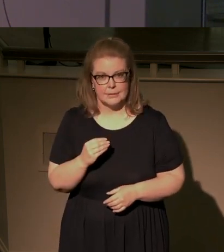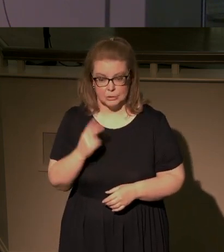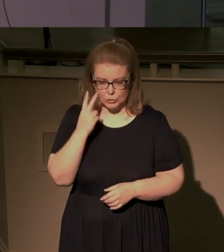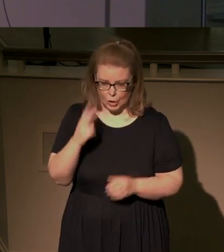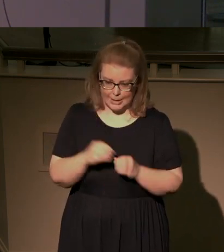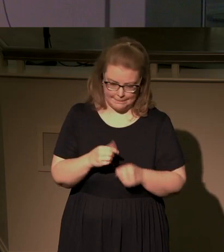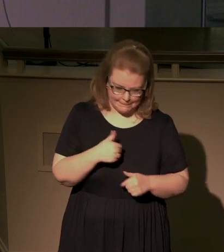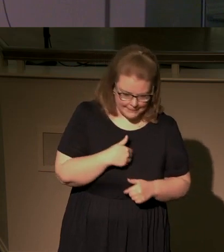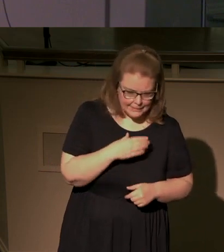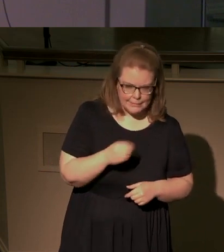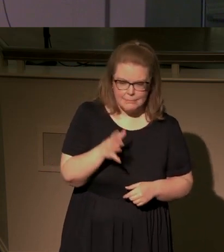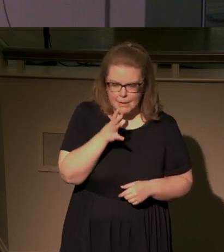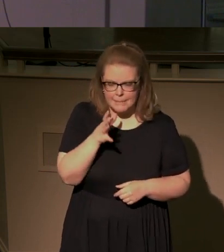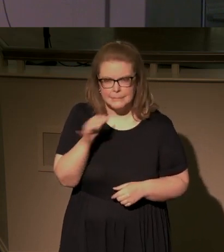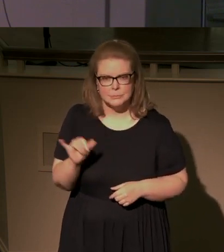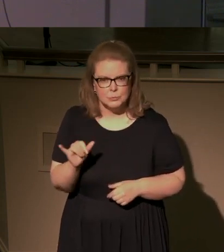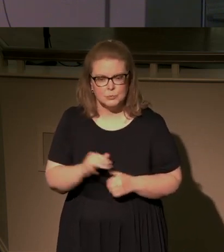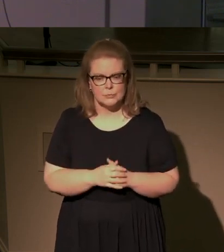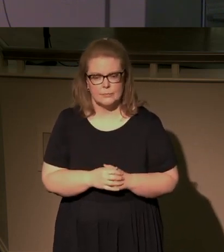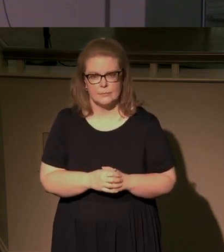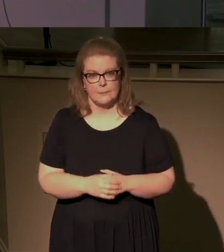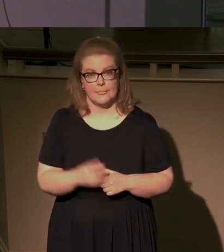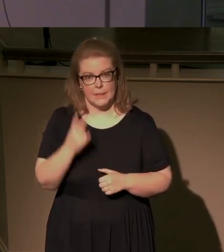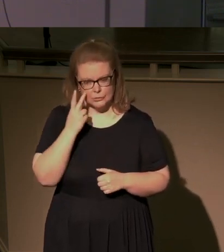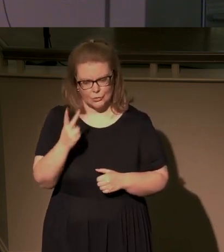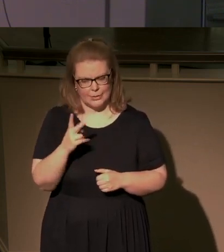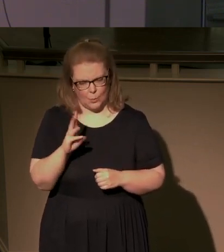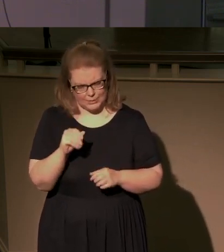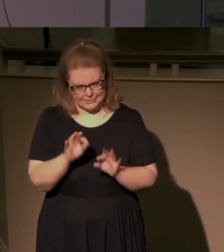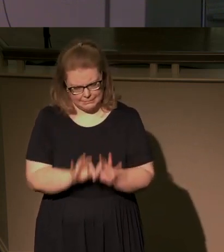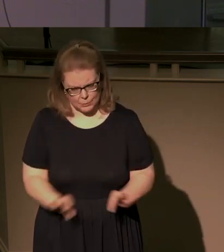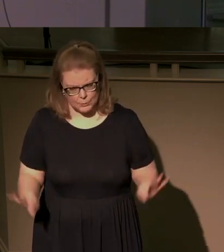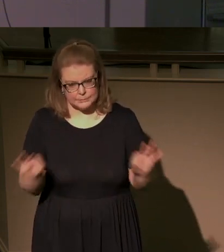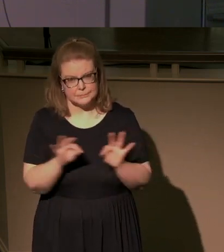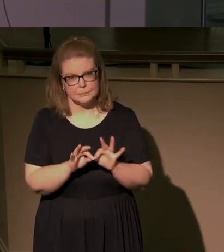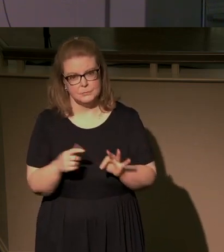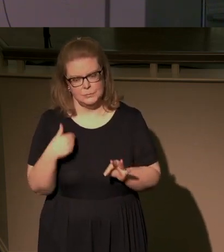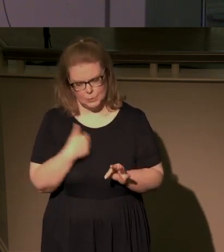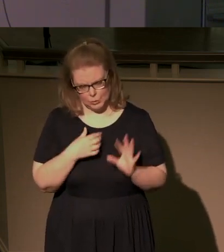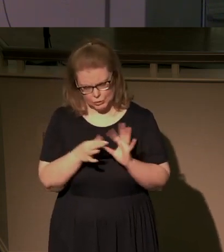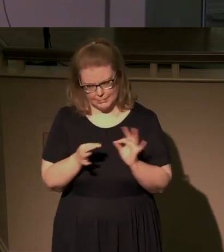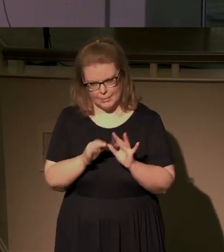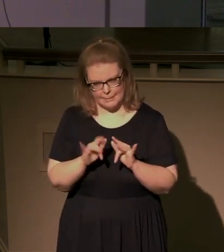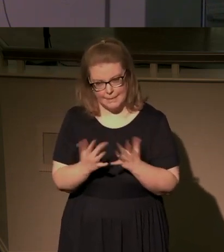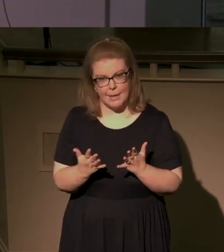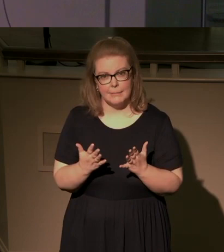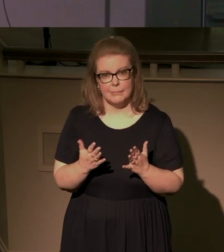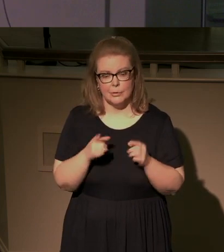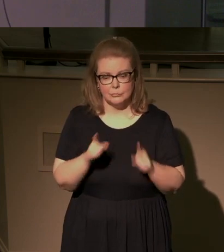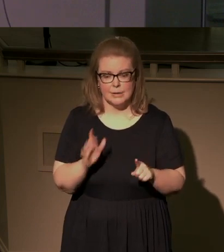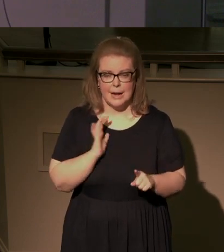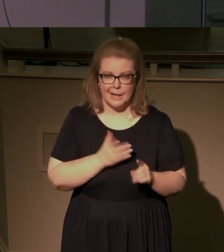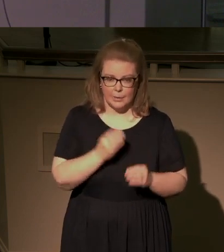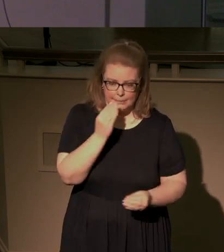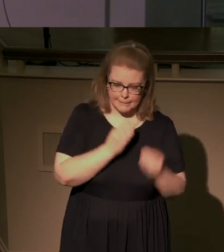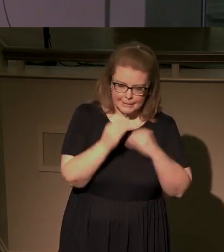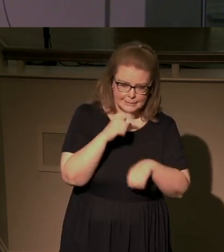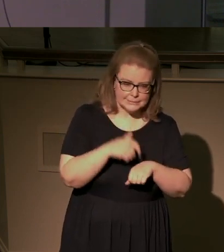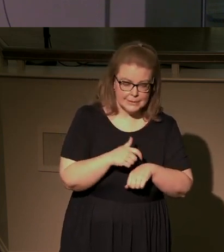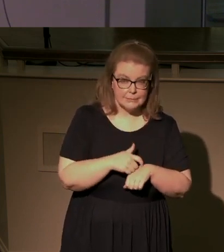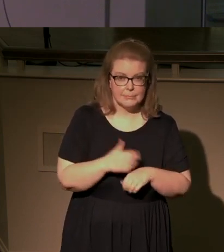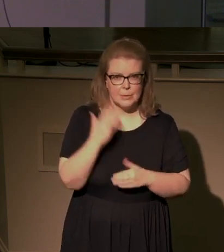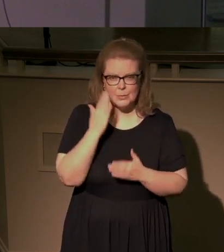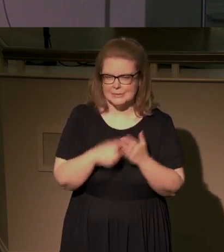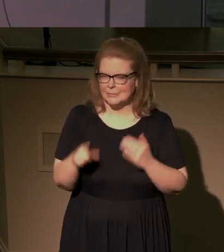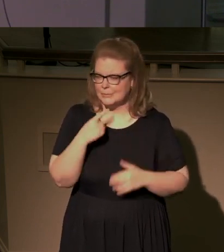mom. And they saw that this mattered to us. We would talk about the Bible over our mealtime. And I know some of